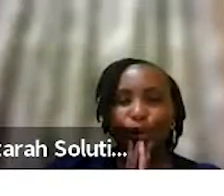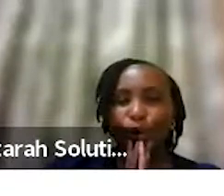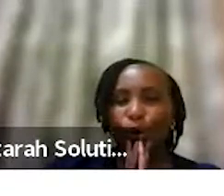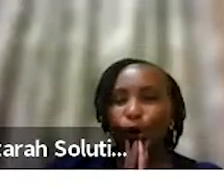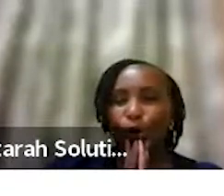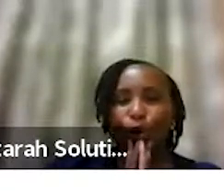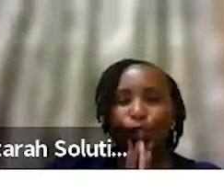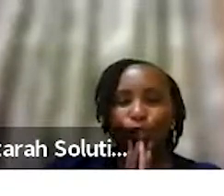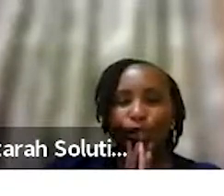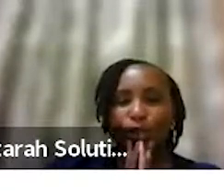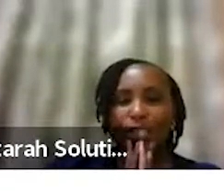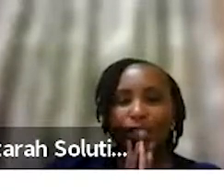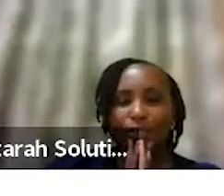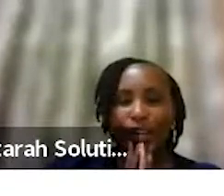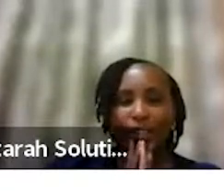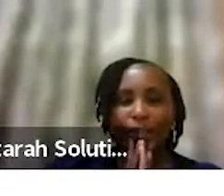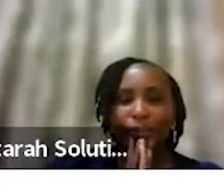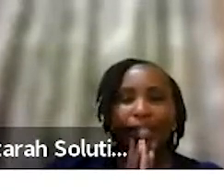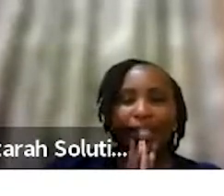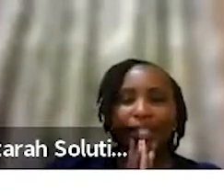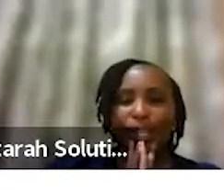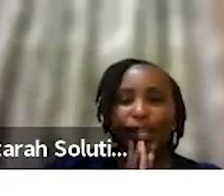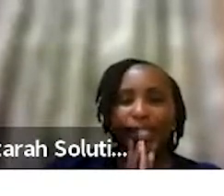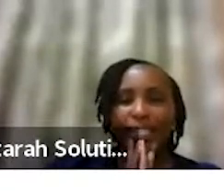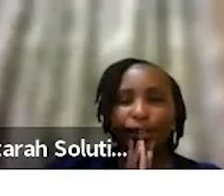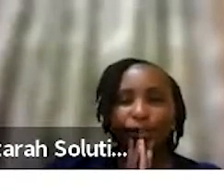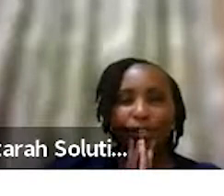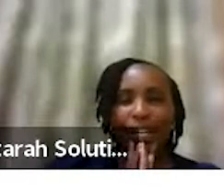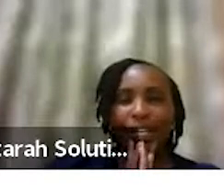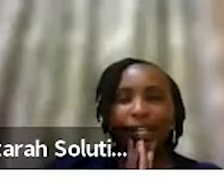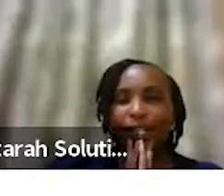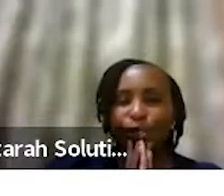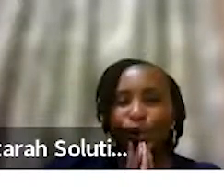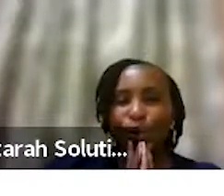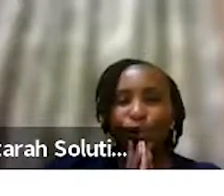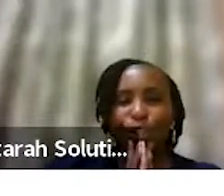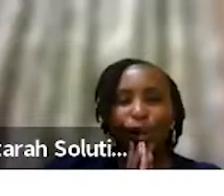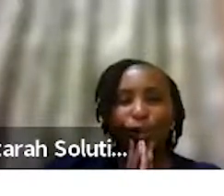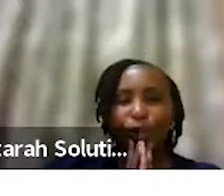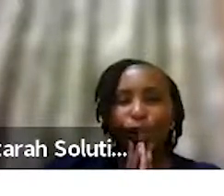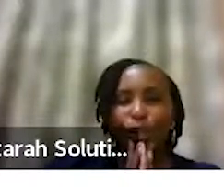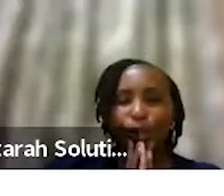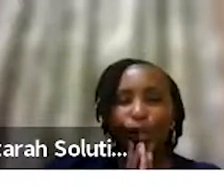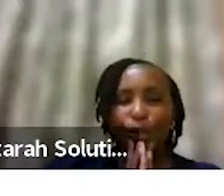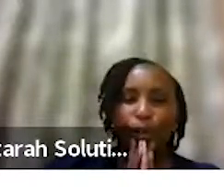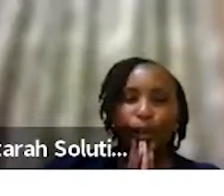up your goals for 2025. Dress code is a touch of African. So shop,